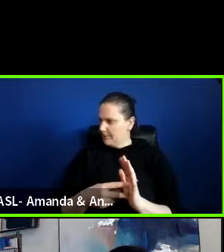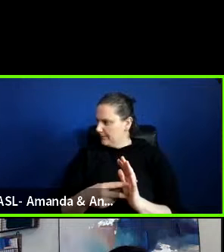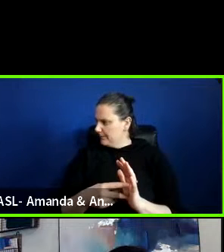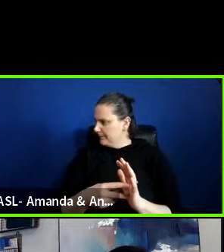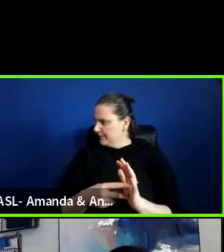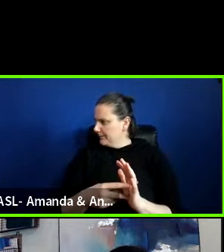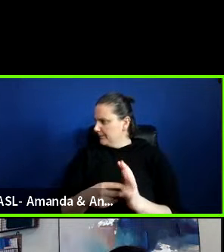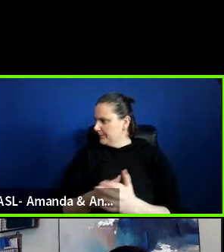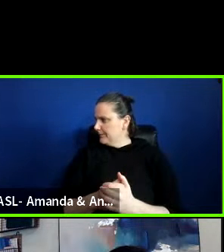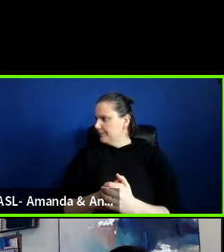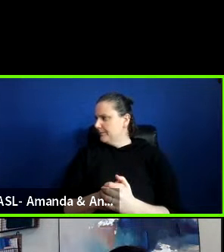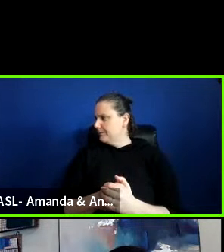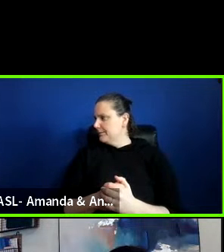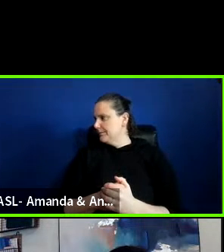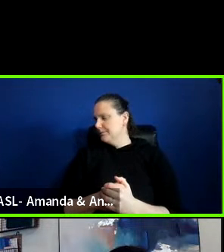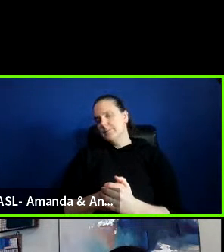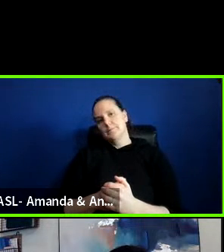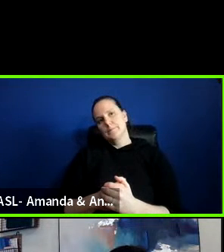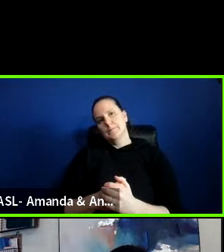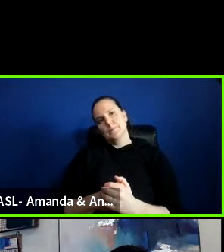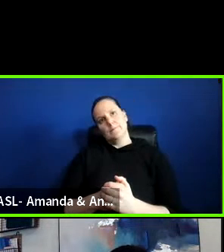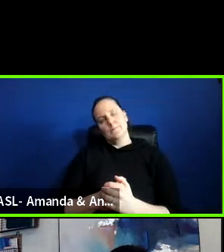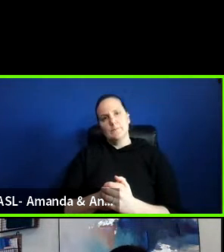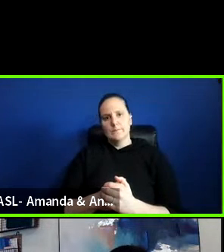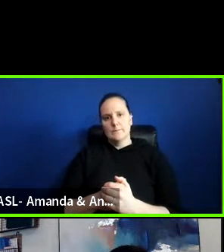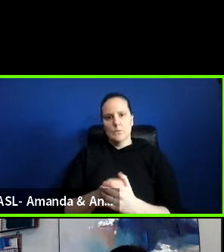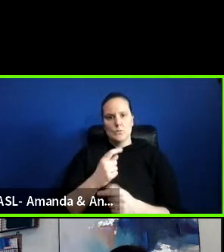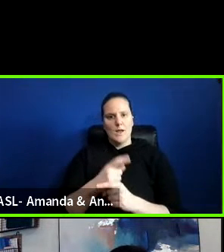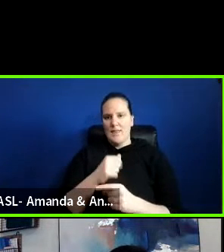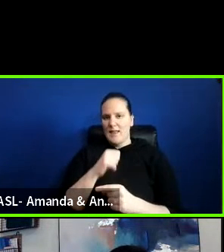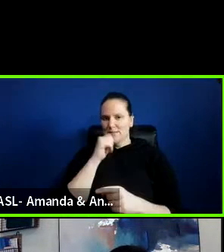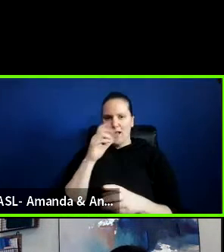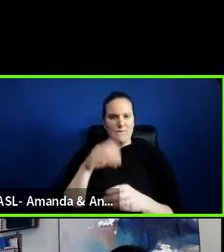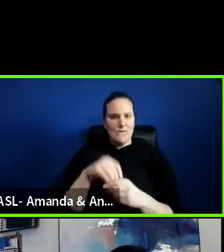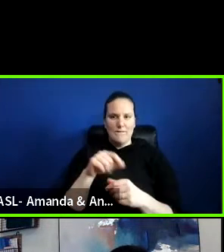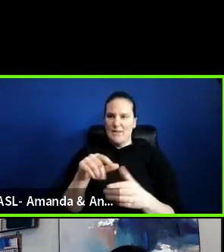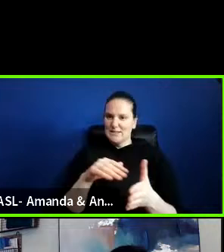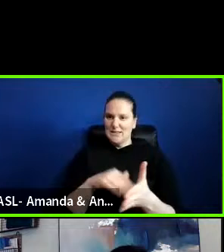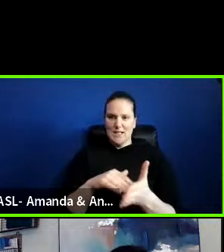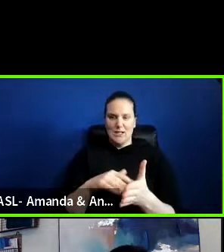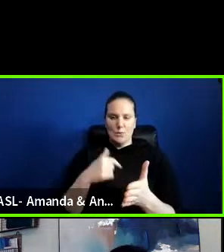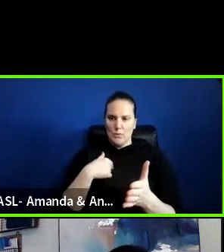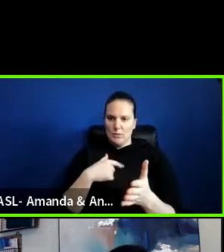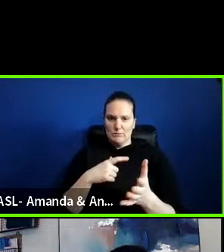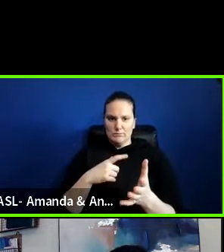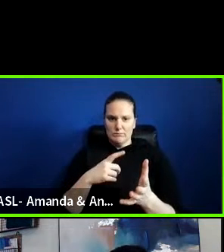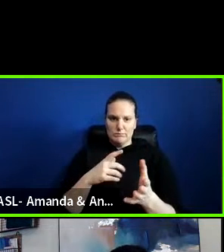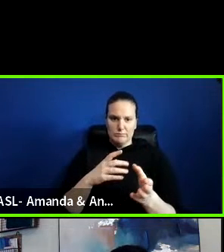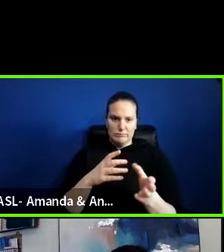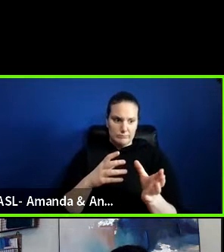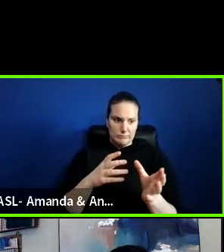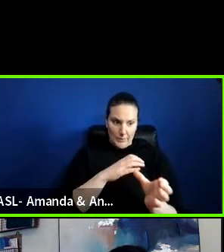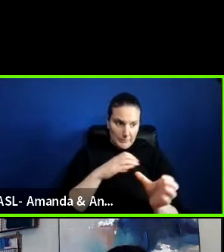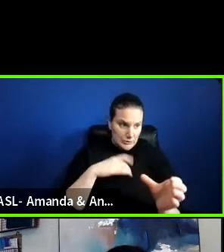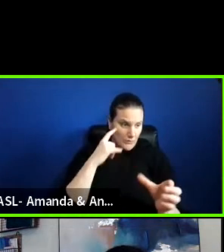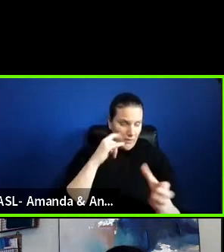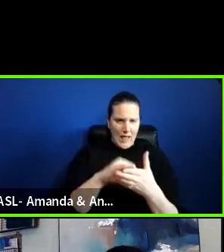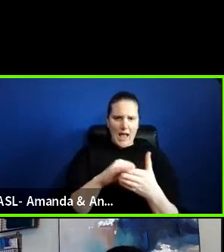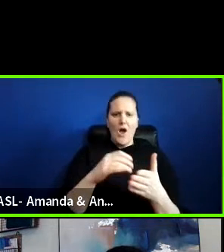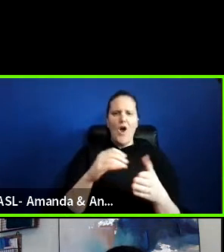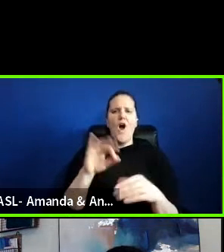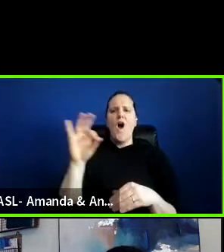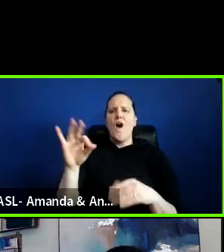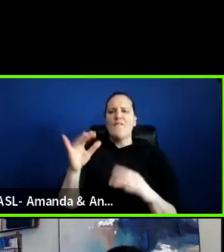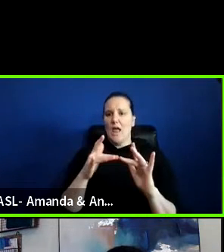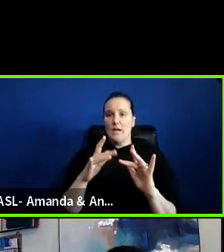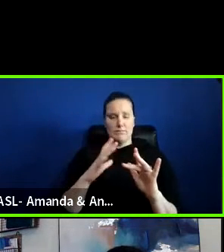Yeah, and that was not within the scope of this study that we were commissioned for, but I'm happy to talk more offline. And I